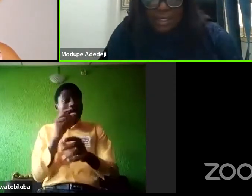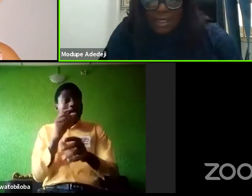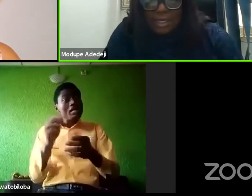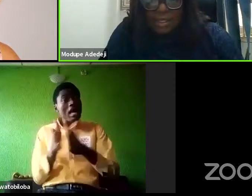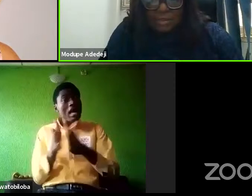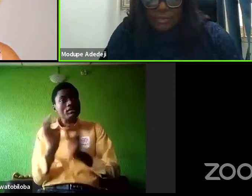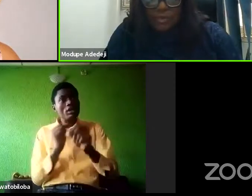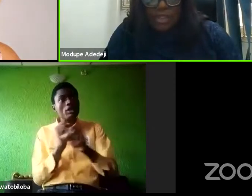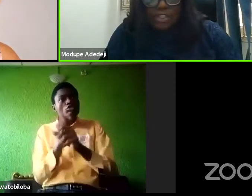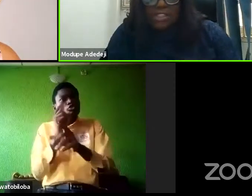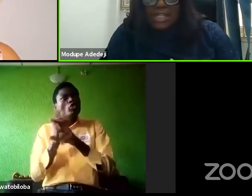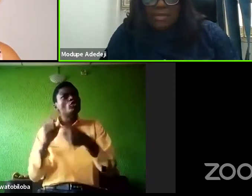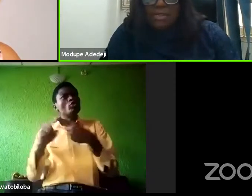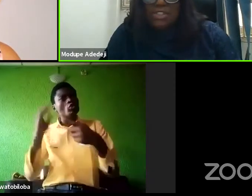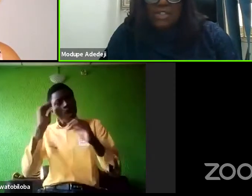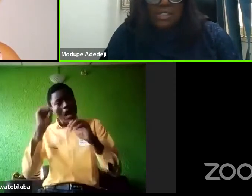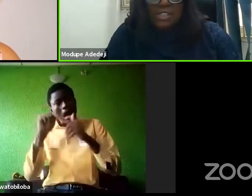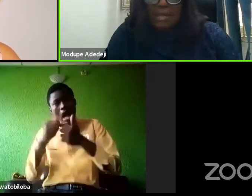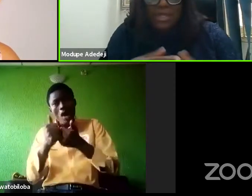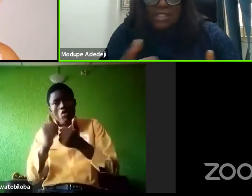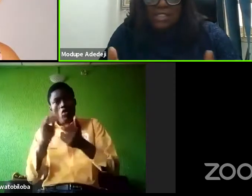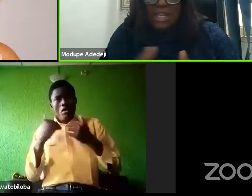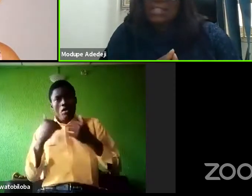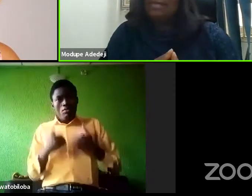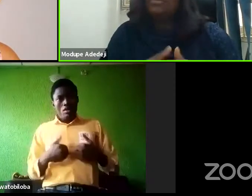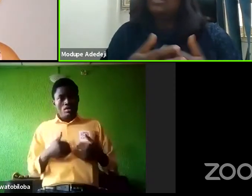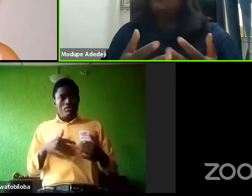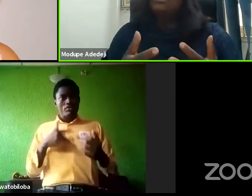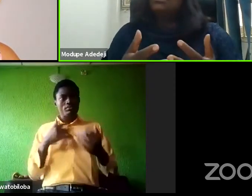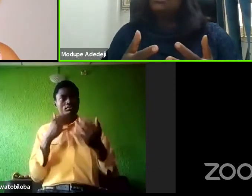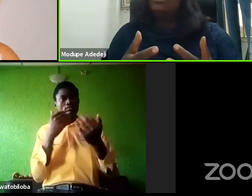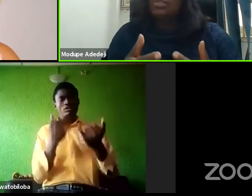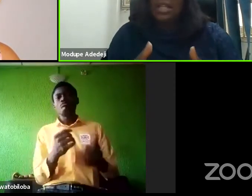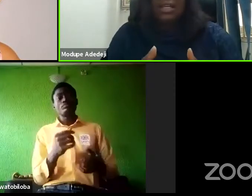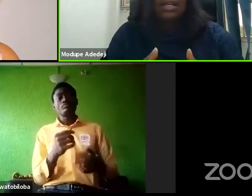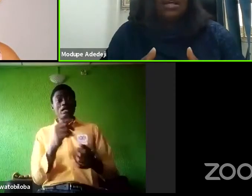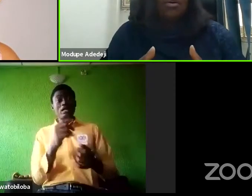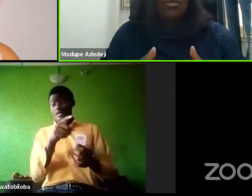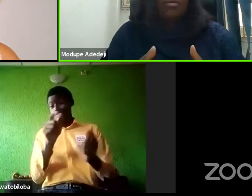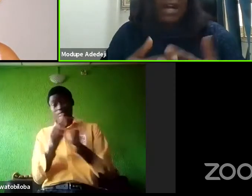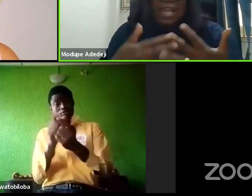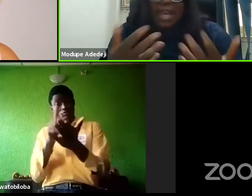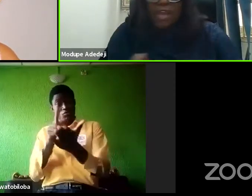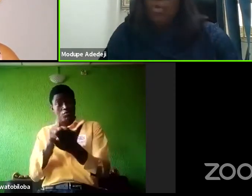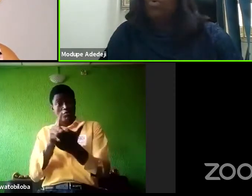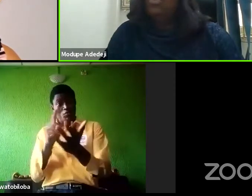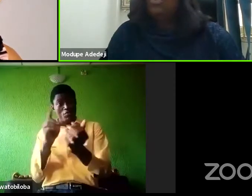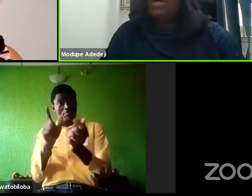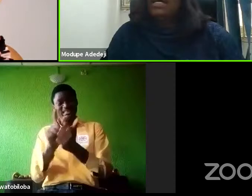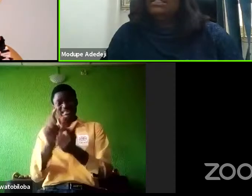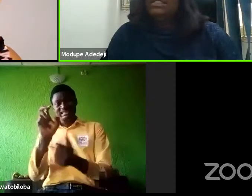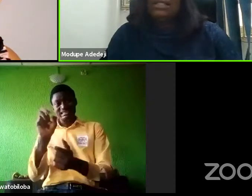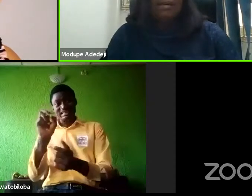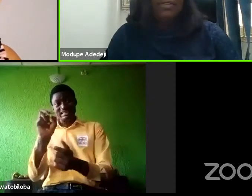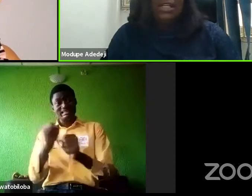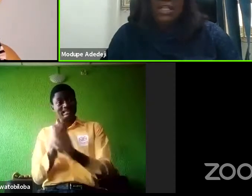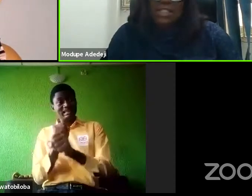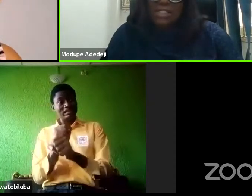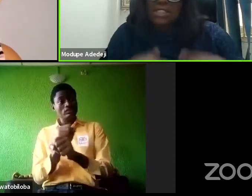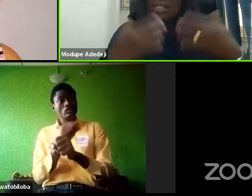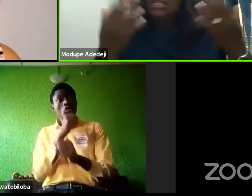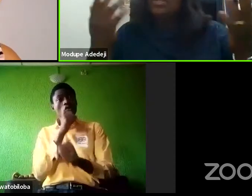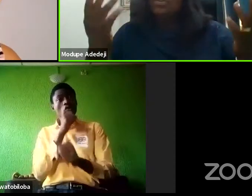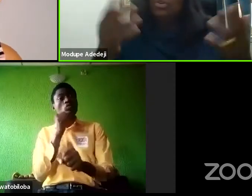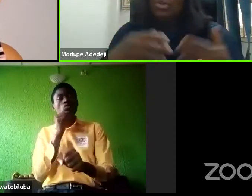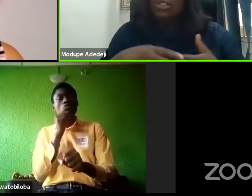30-year-old woman. She's telling me she's not seeing her menses. The last time she saw her menses was like over a year ago, and she's having